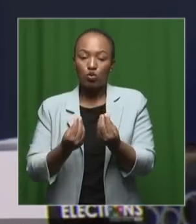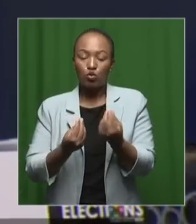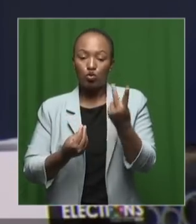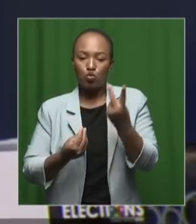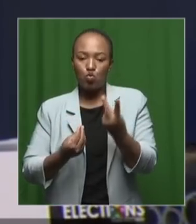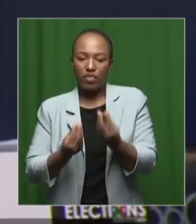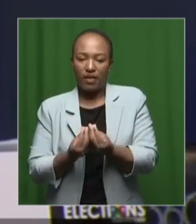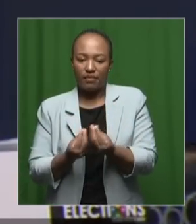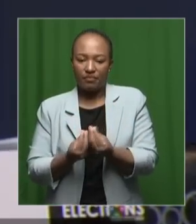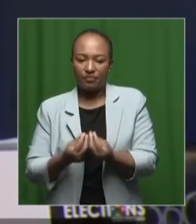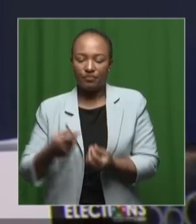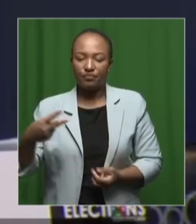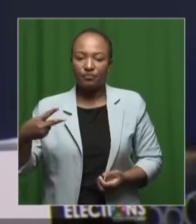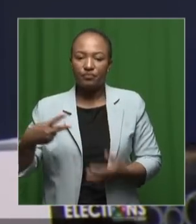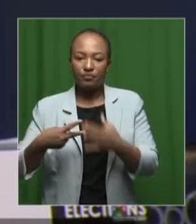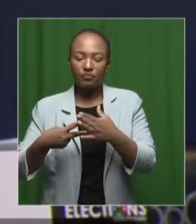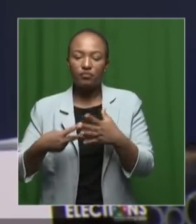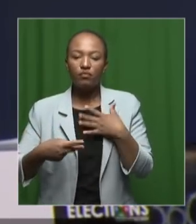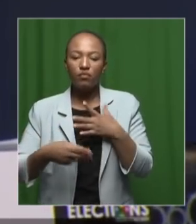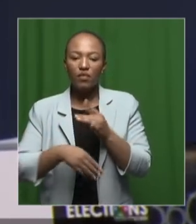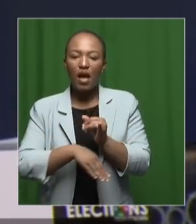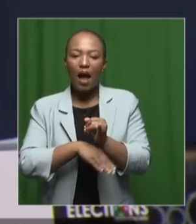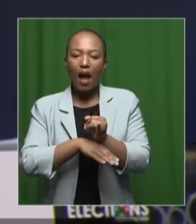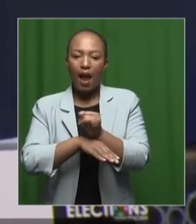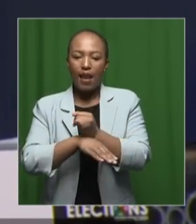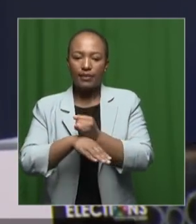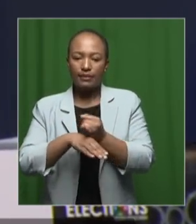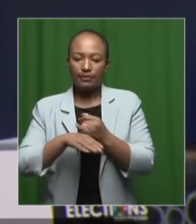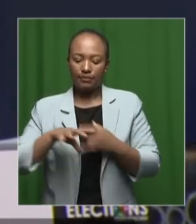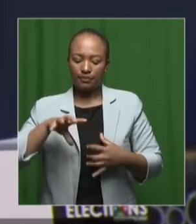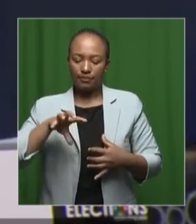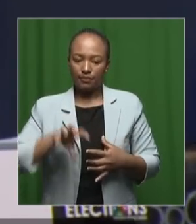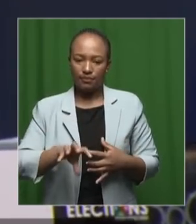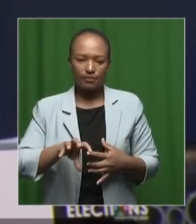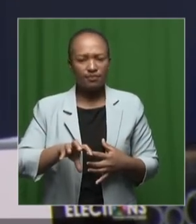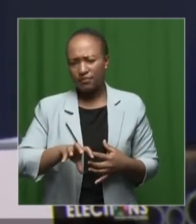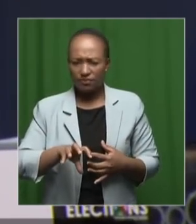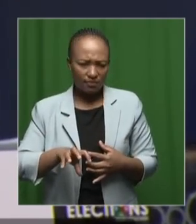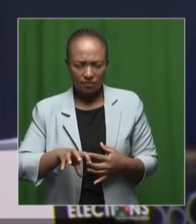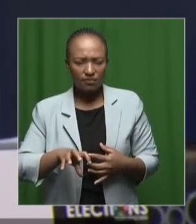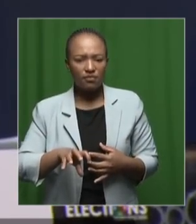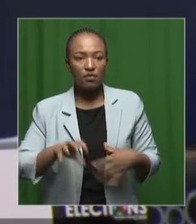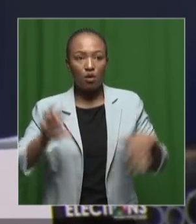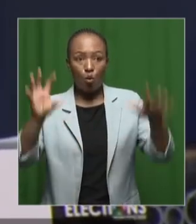we are not an island. We are part of the world. And there are rules